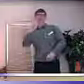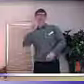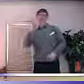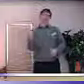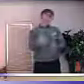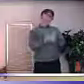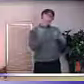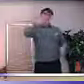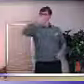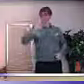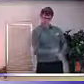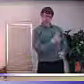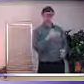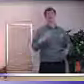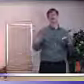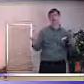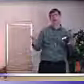act."